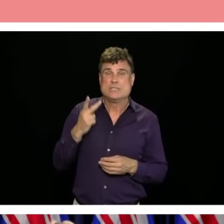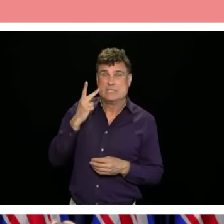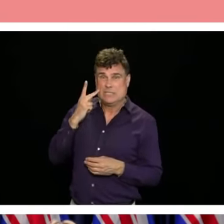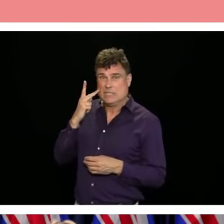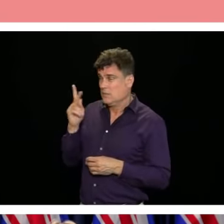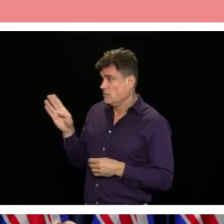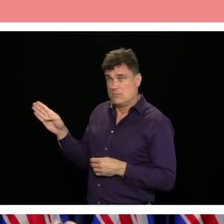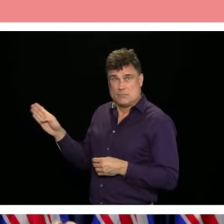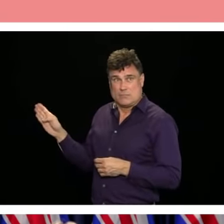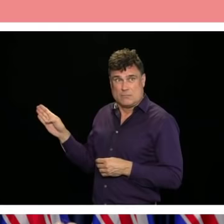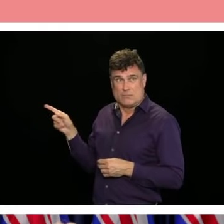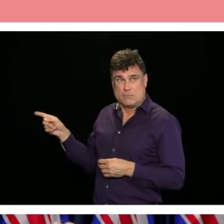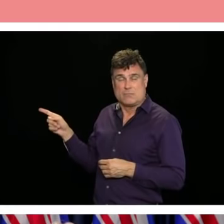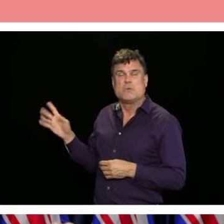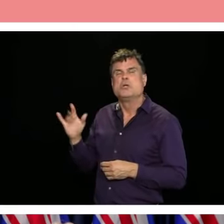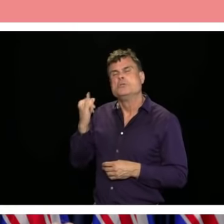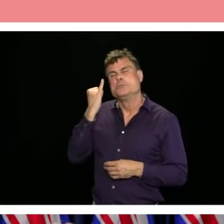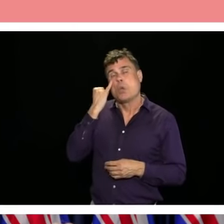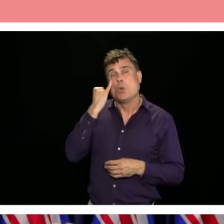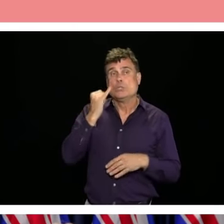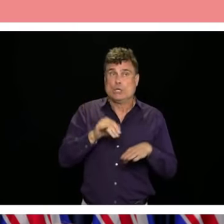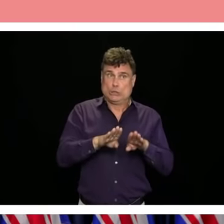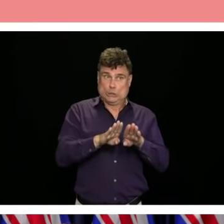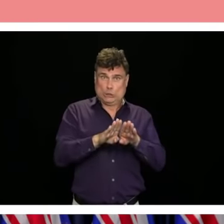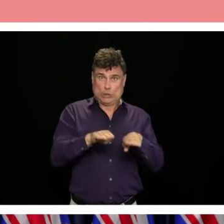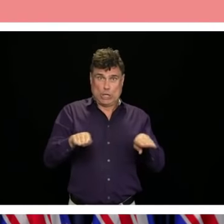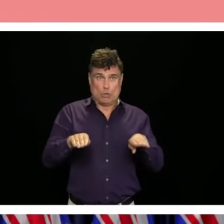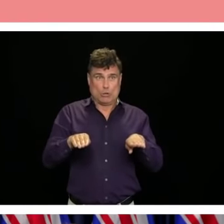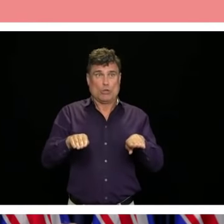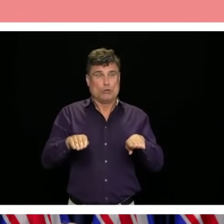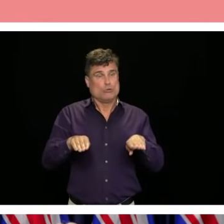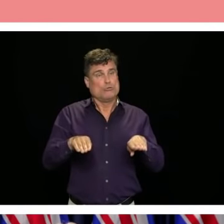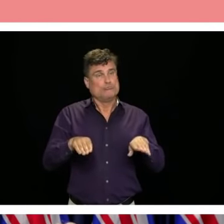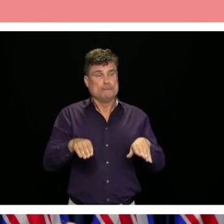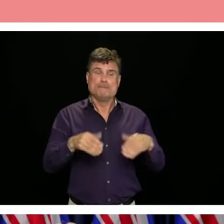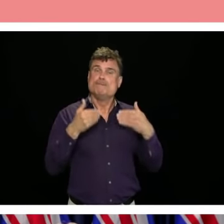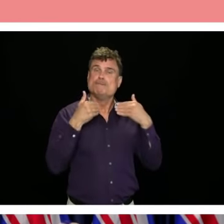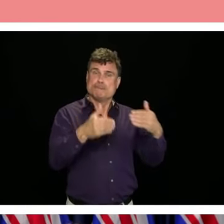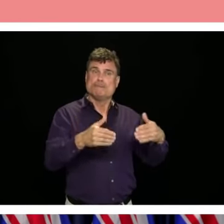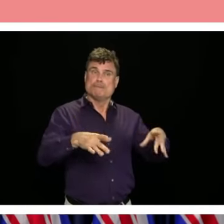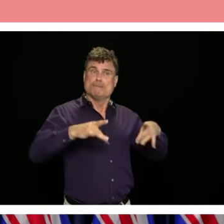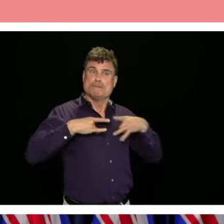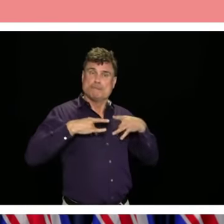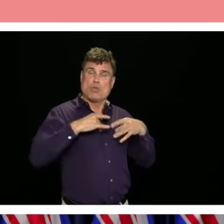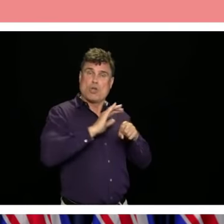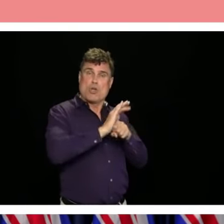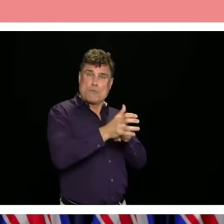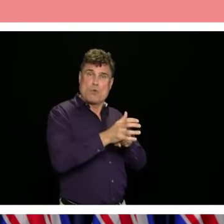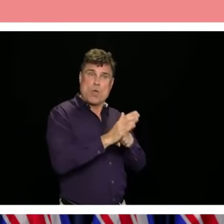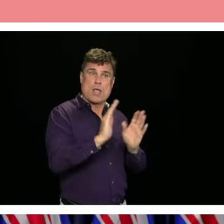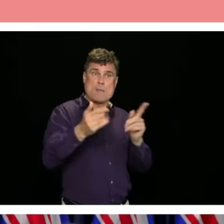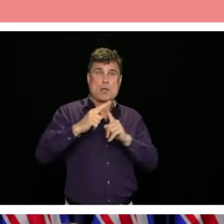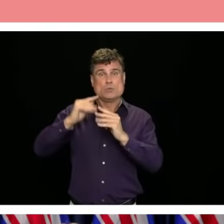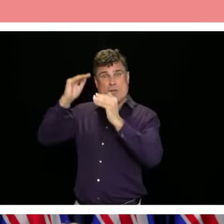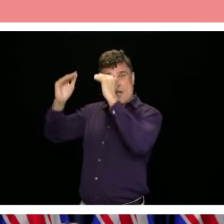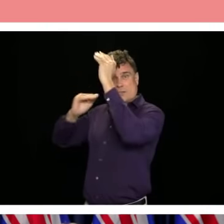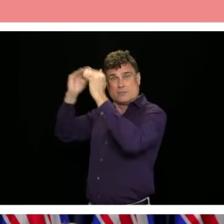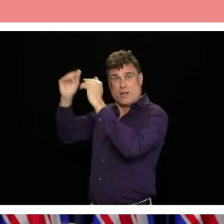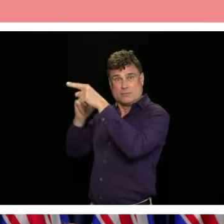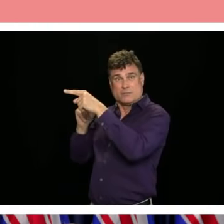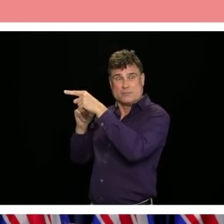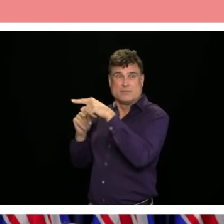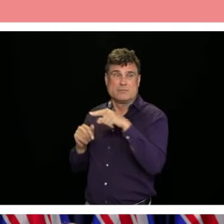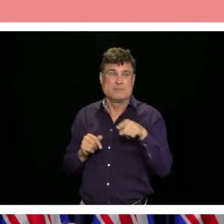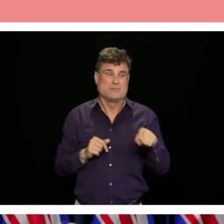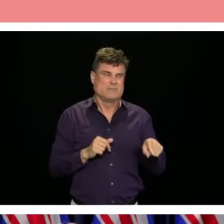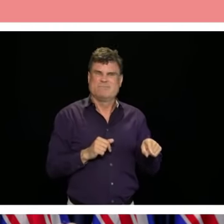as long as we continue to do the things that we're doing. So this is reassuring to us that even in the worst case scenario where children